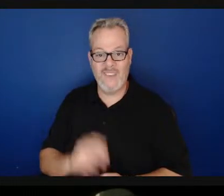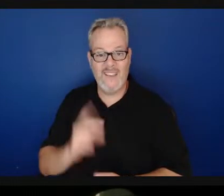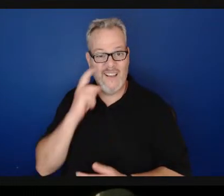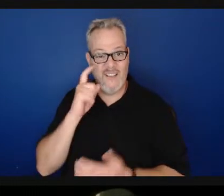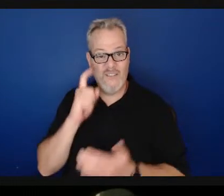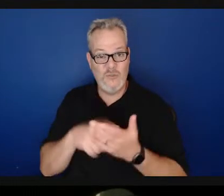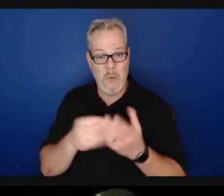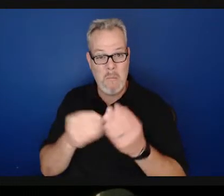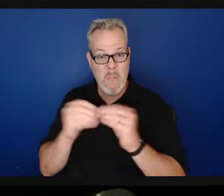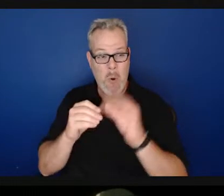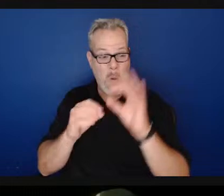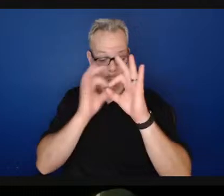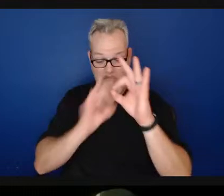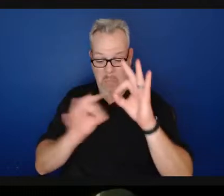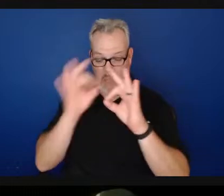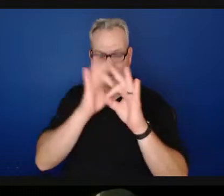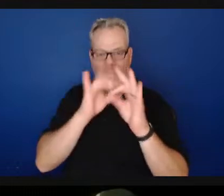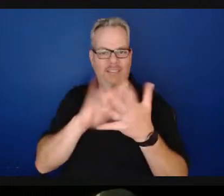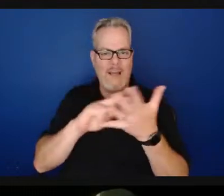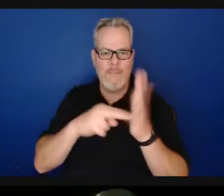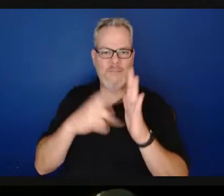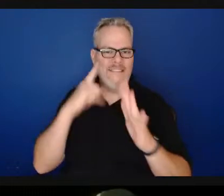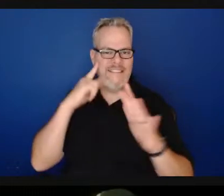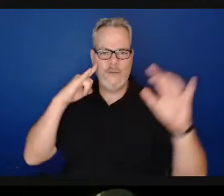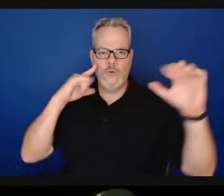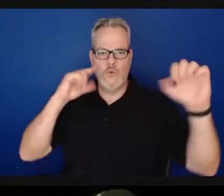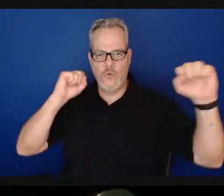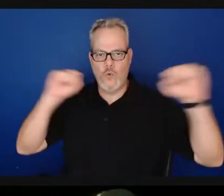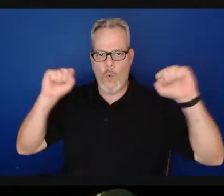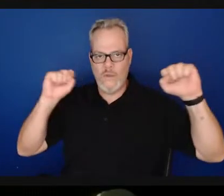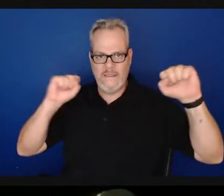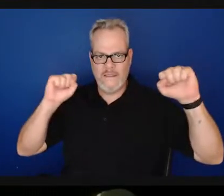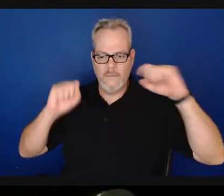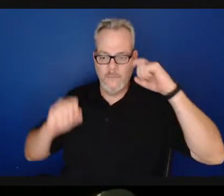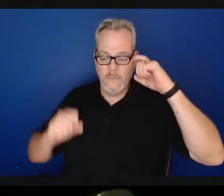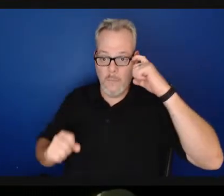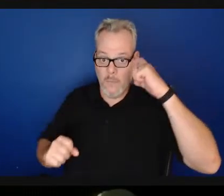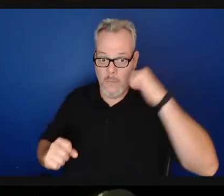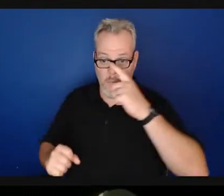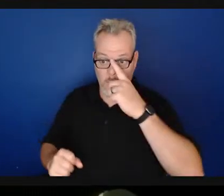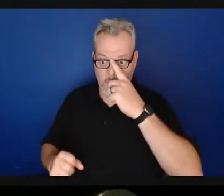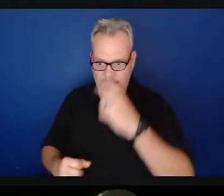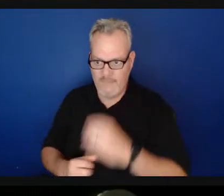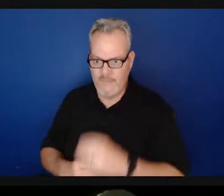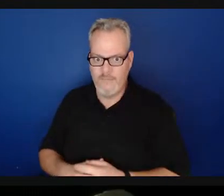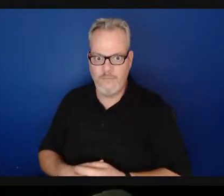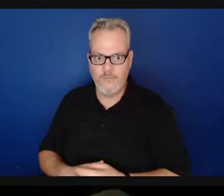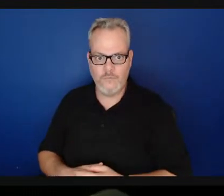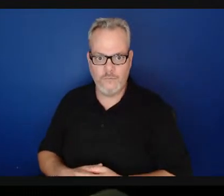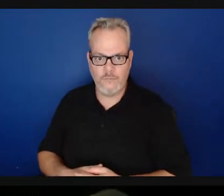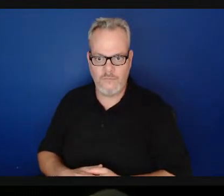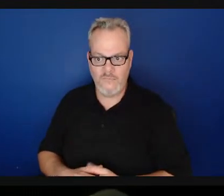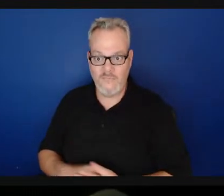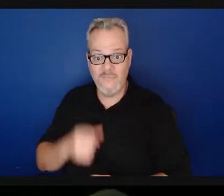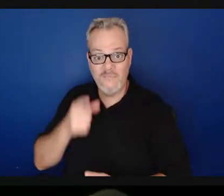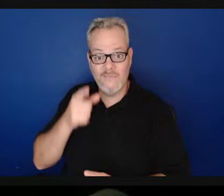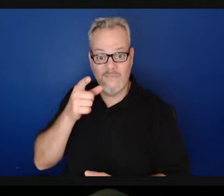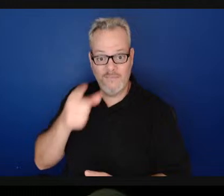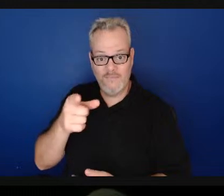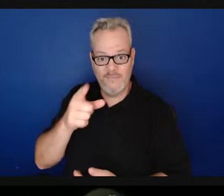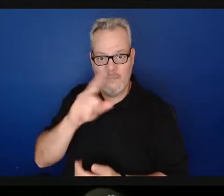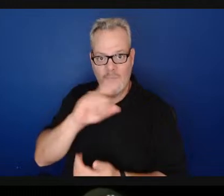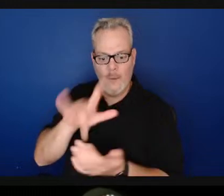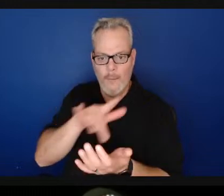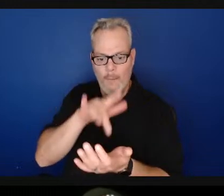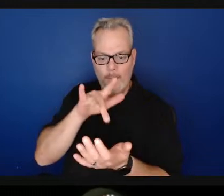of this particular graph. And on the rift zone, Middle East rift zone by Pu'u'u, there is some wiggle in there as well,